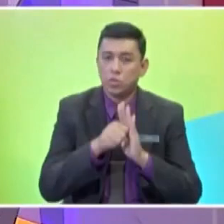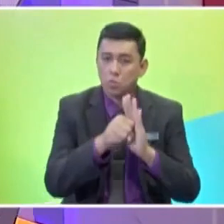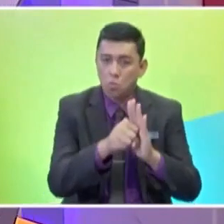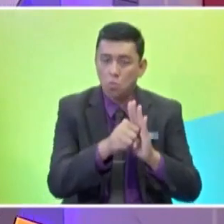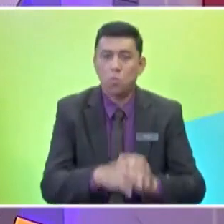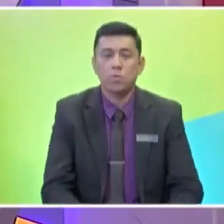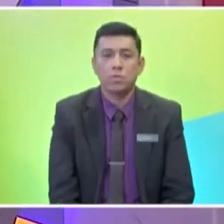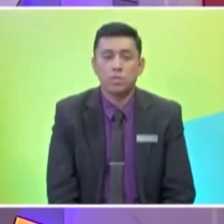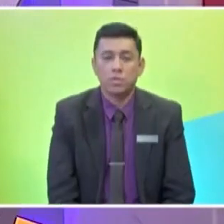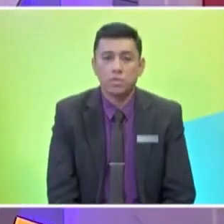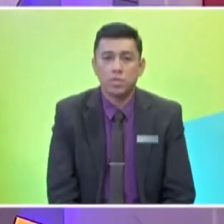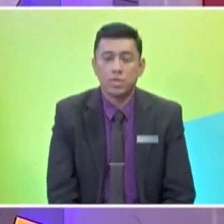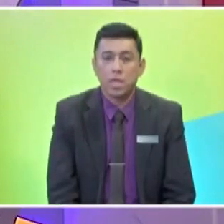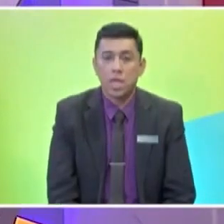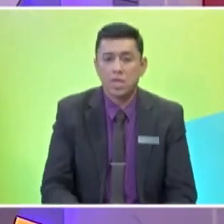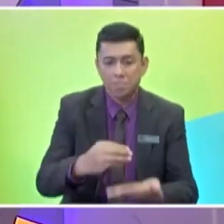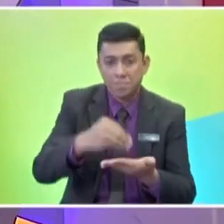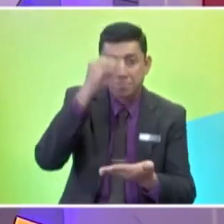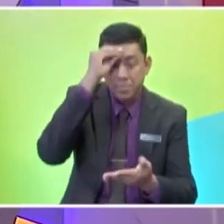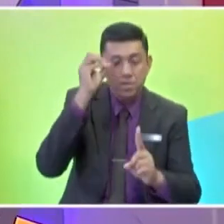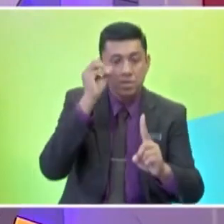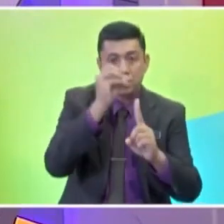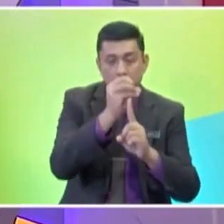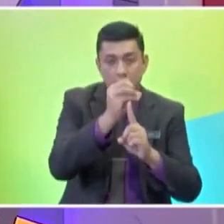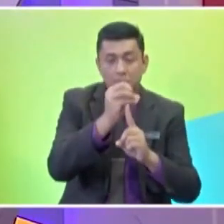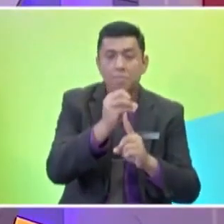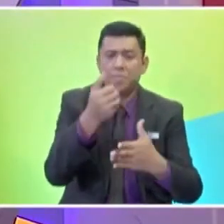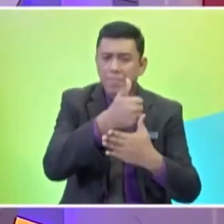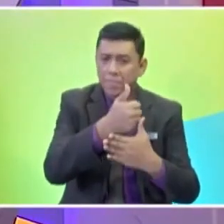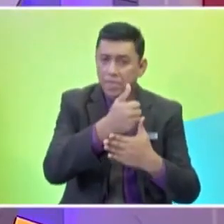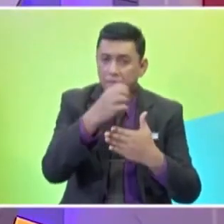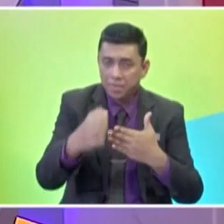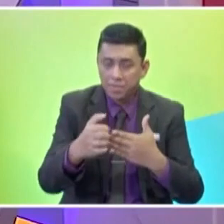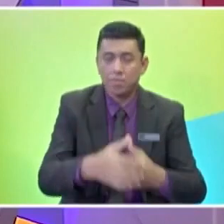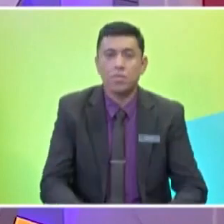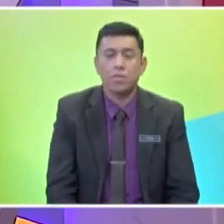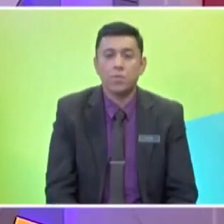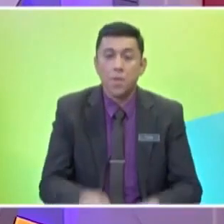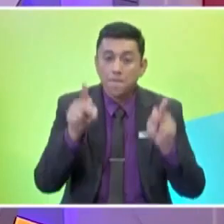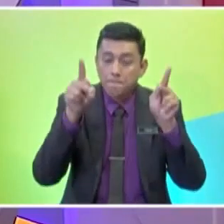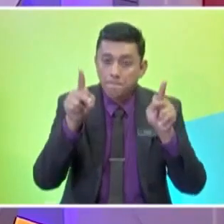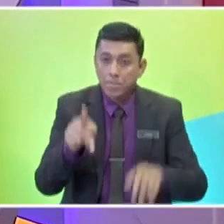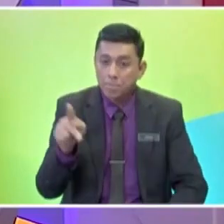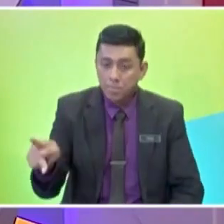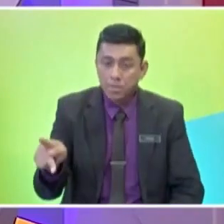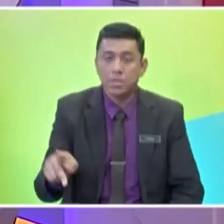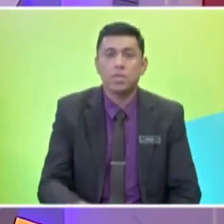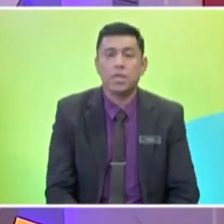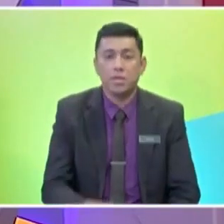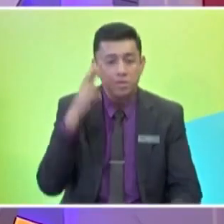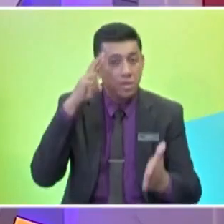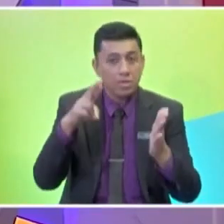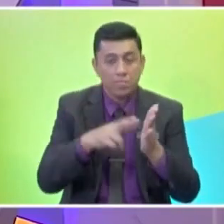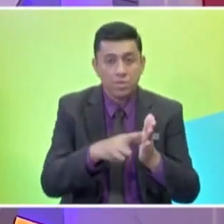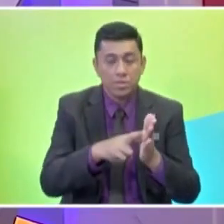objective for today. Okay, at the end of the lesson, pupils will be able to recognize and name